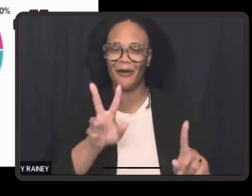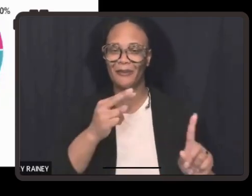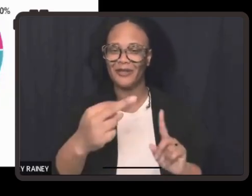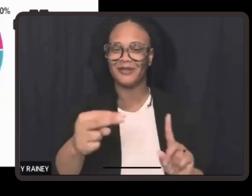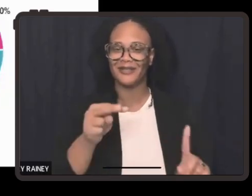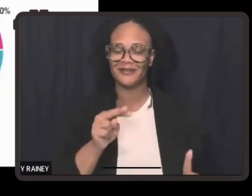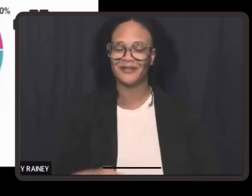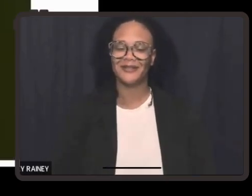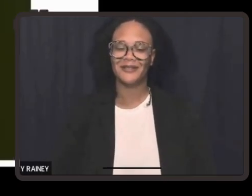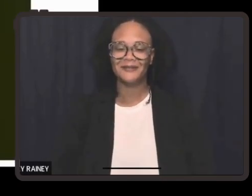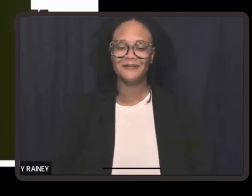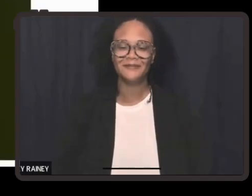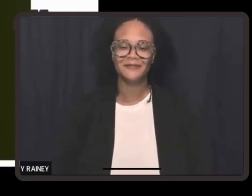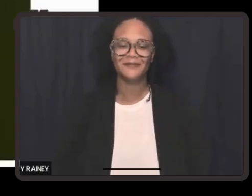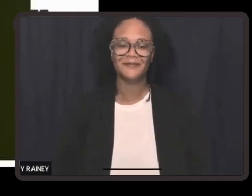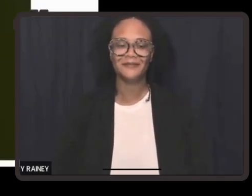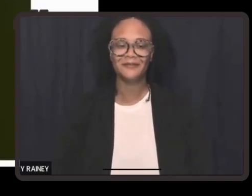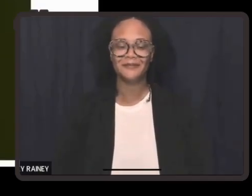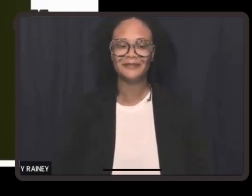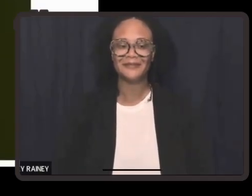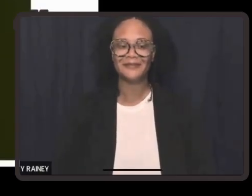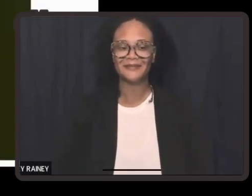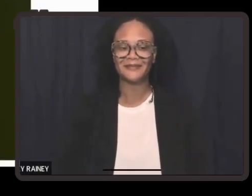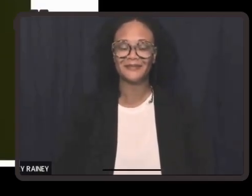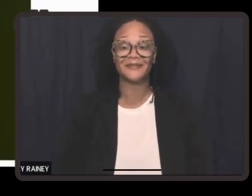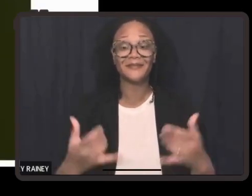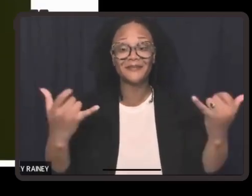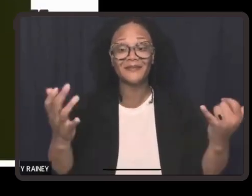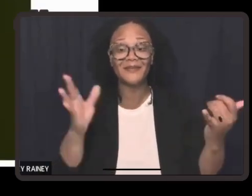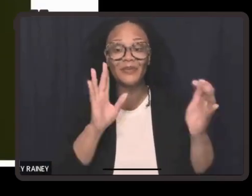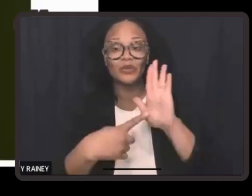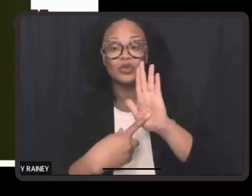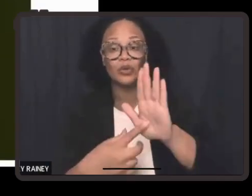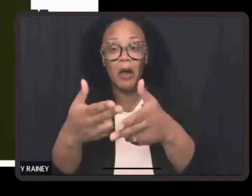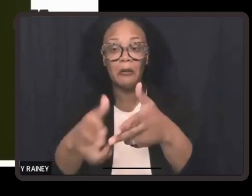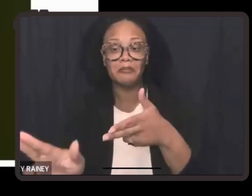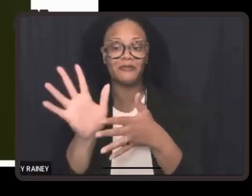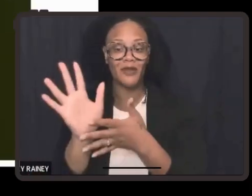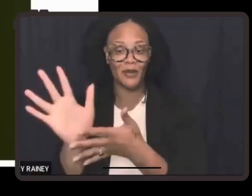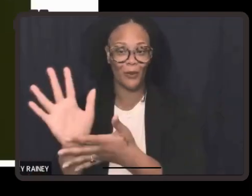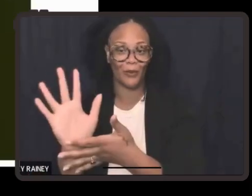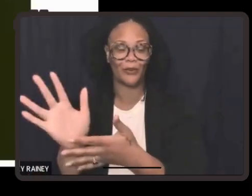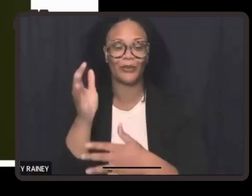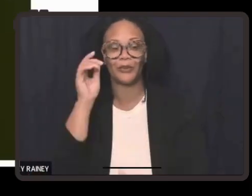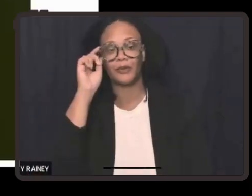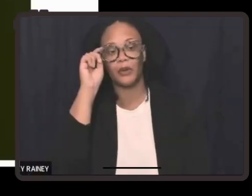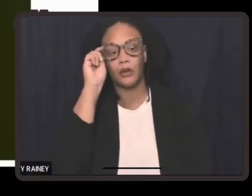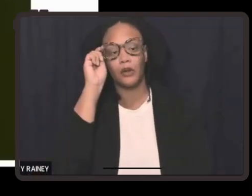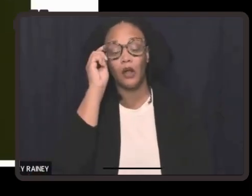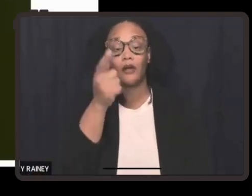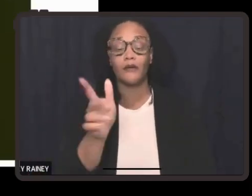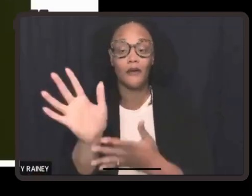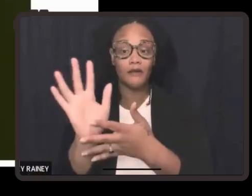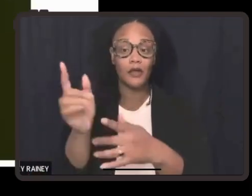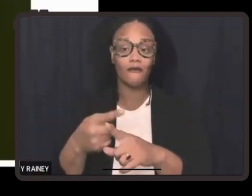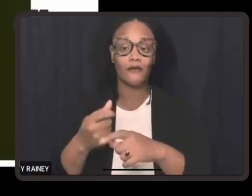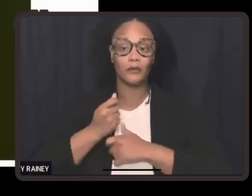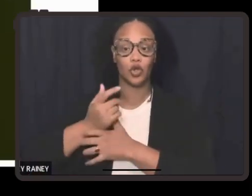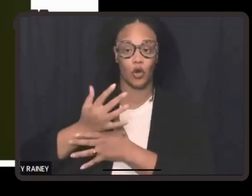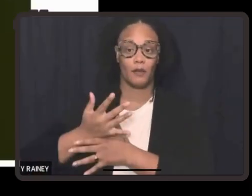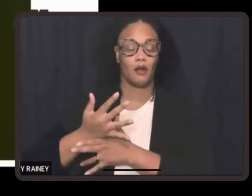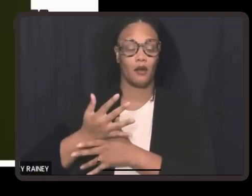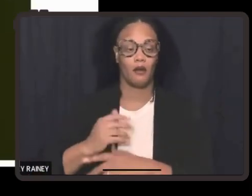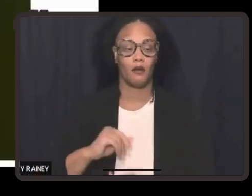Now, I'm going to show you a very short video. This is a video from Germany showing